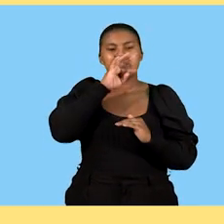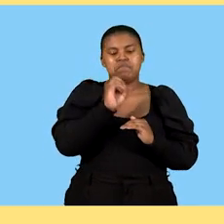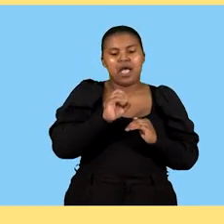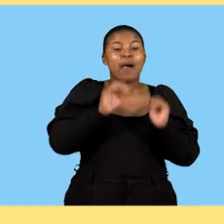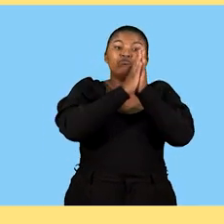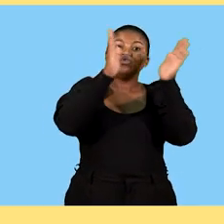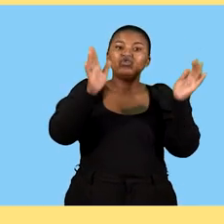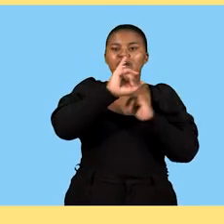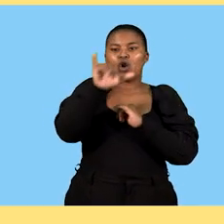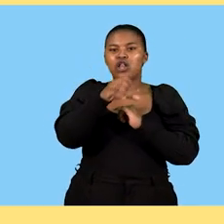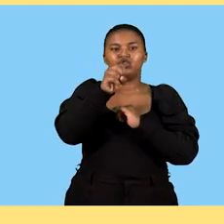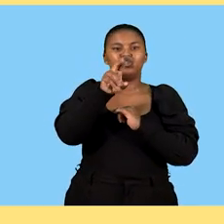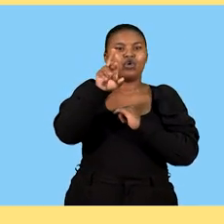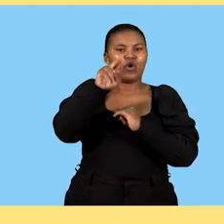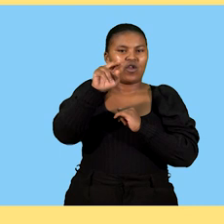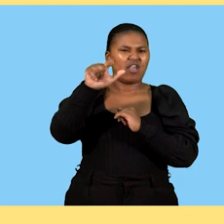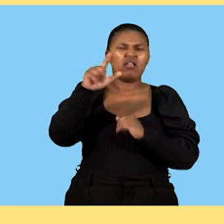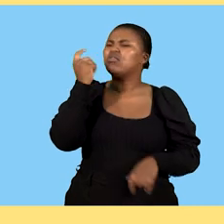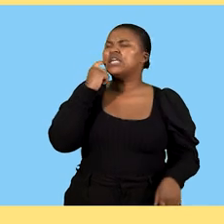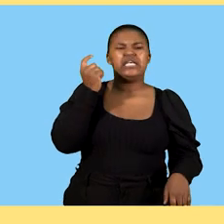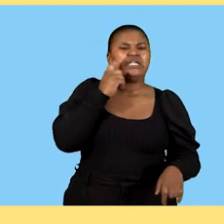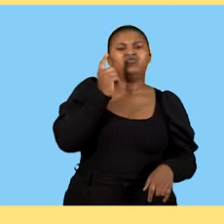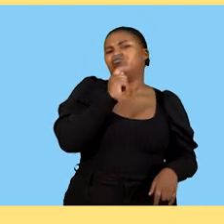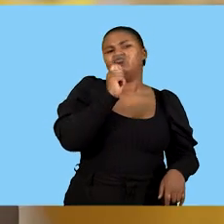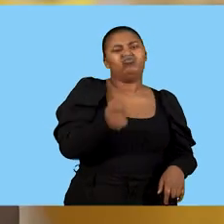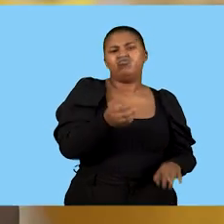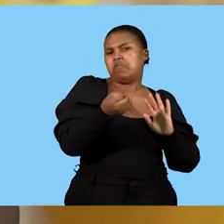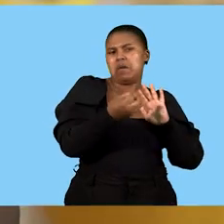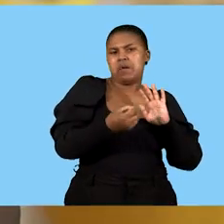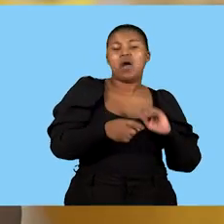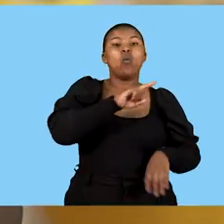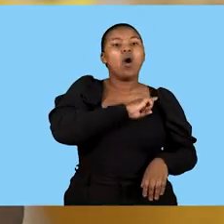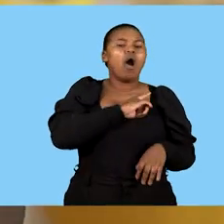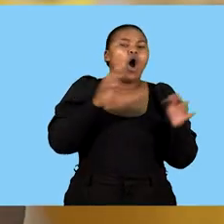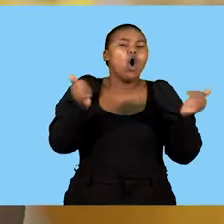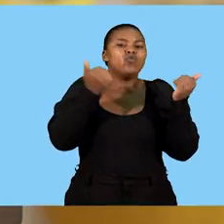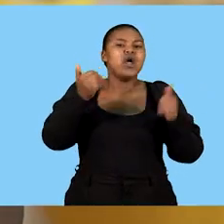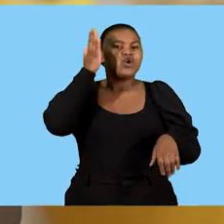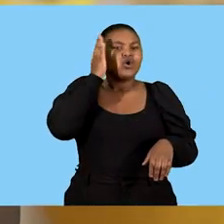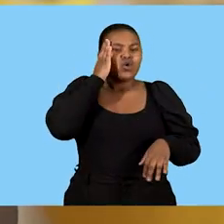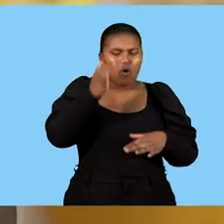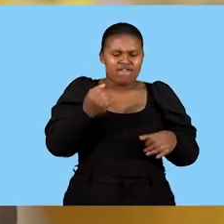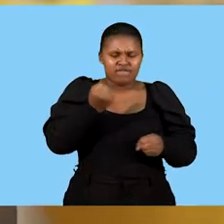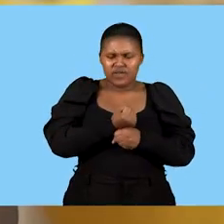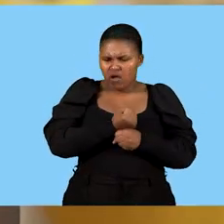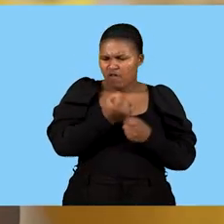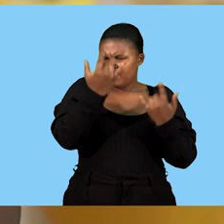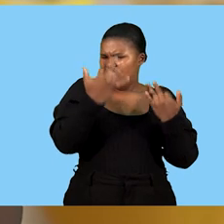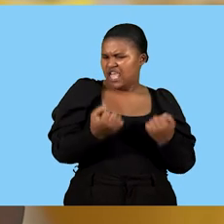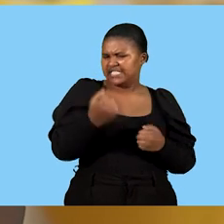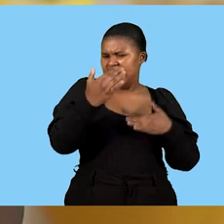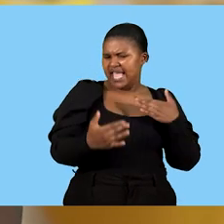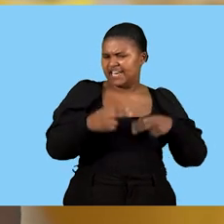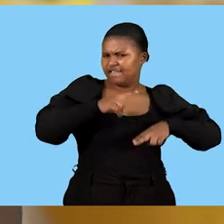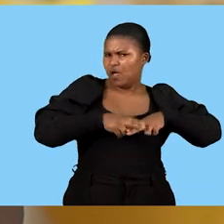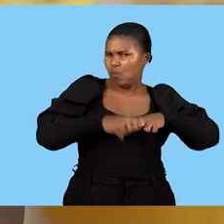past 8 months. That means we have a tenant who is using part of our building, and